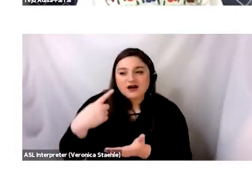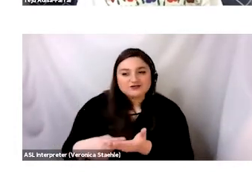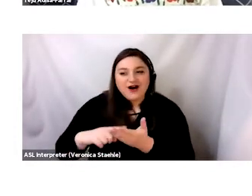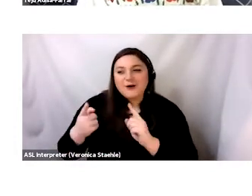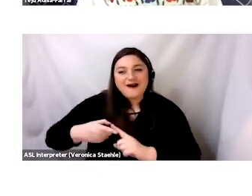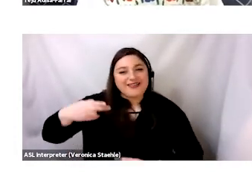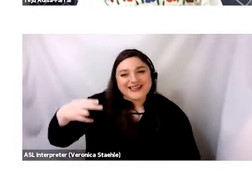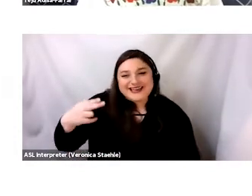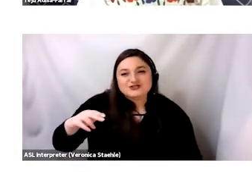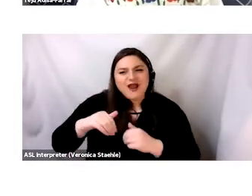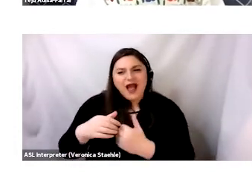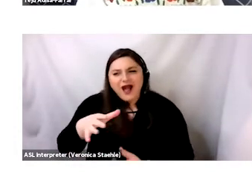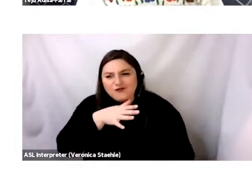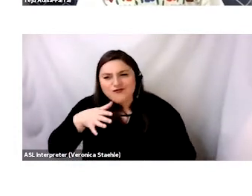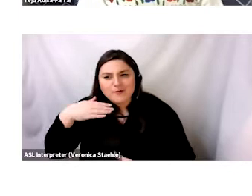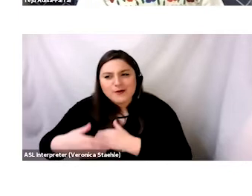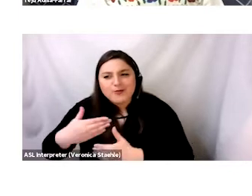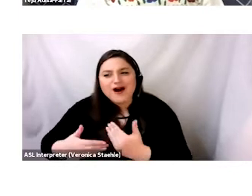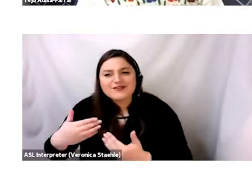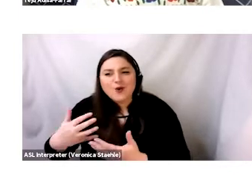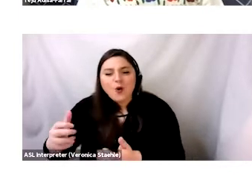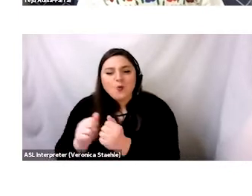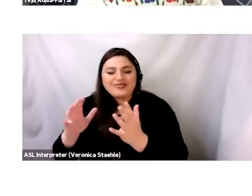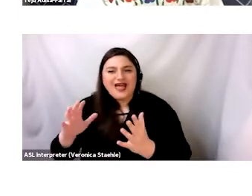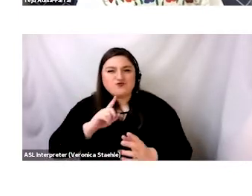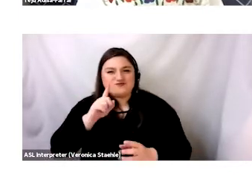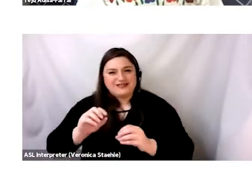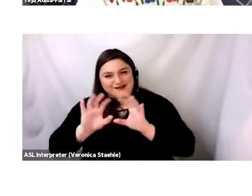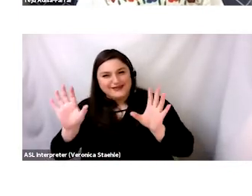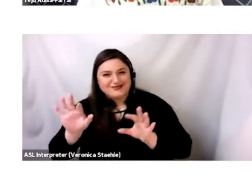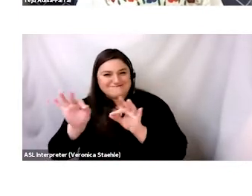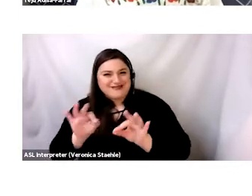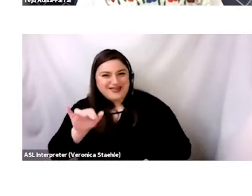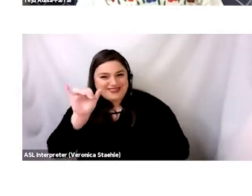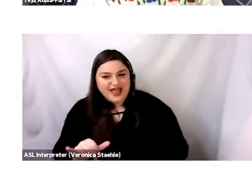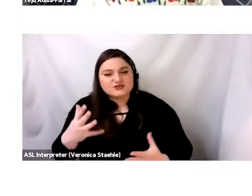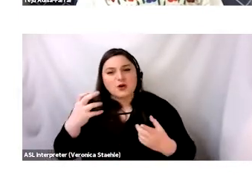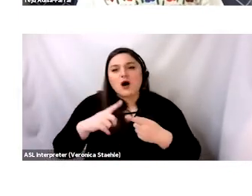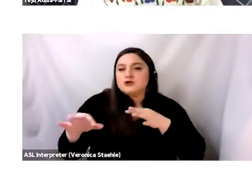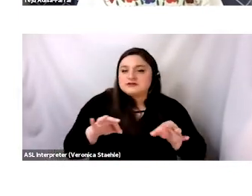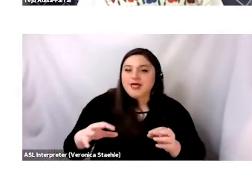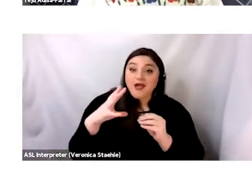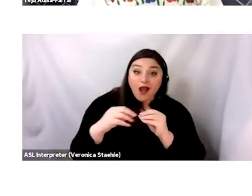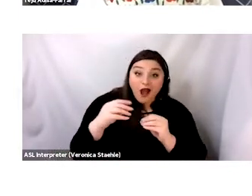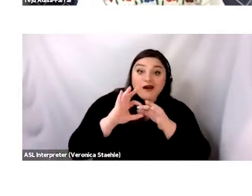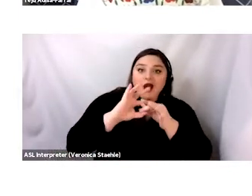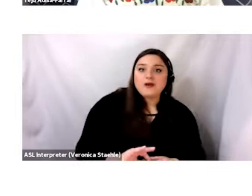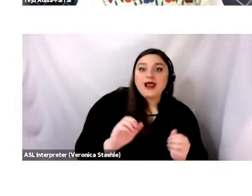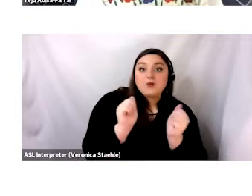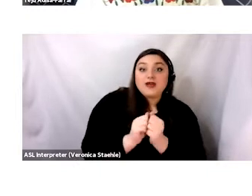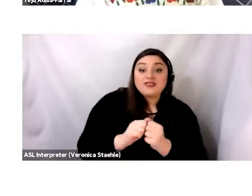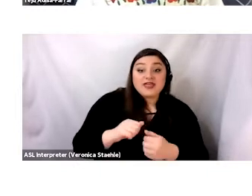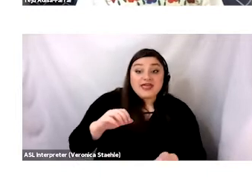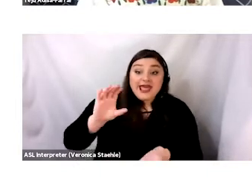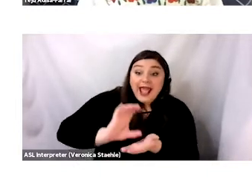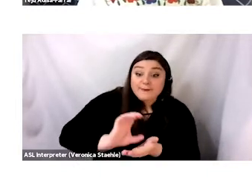and processing unanswered. So today we're going to look at the origins of cotton, its relationship to colonialism,